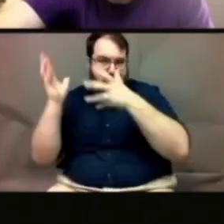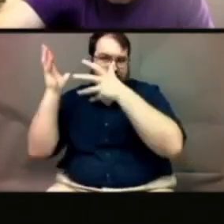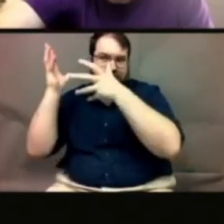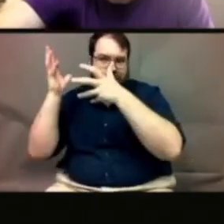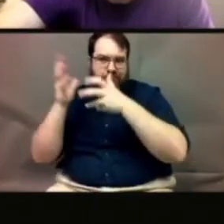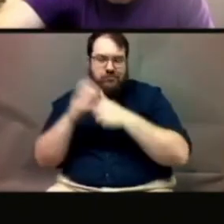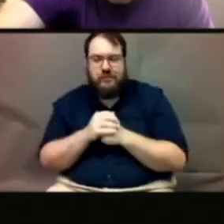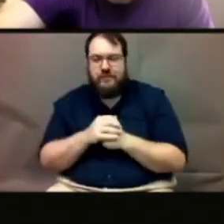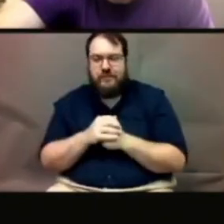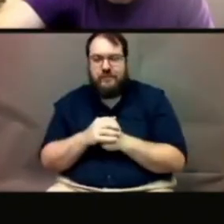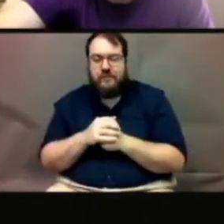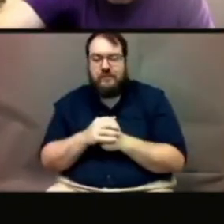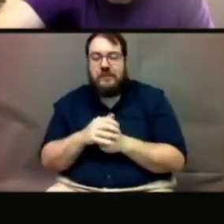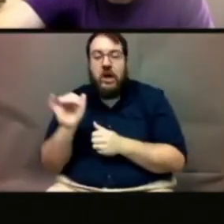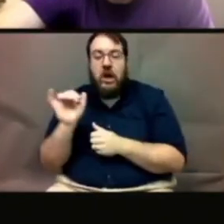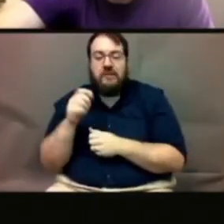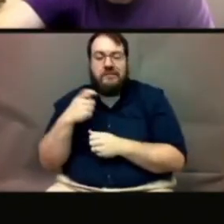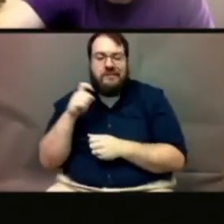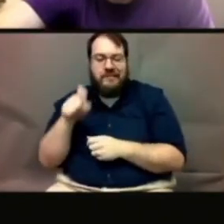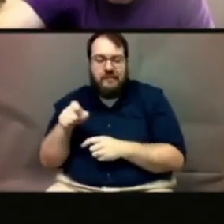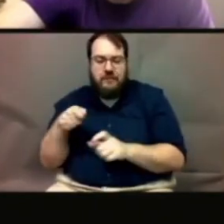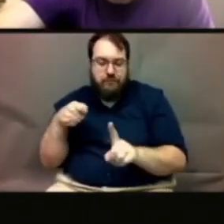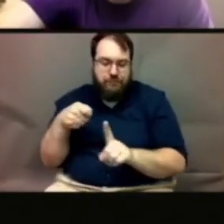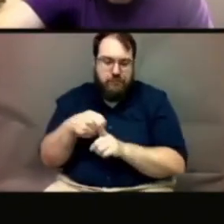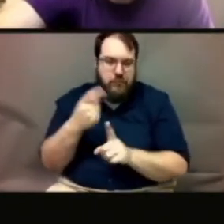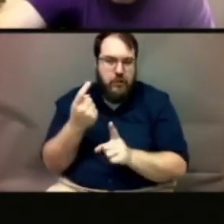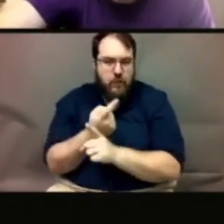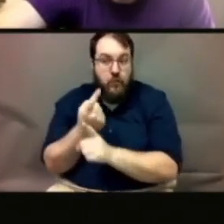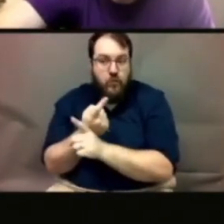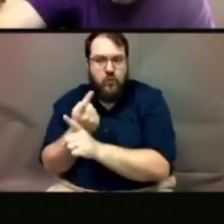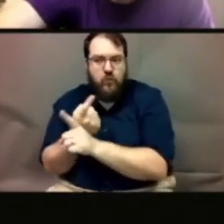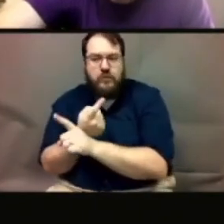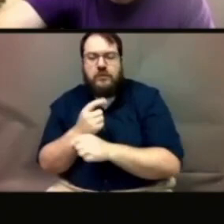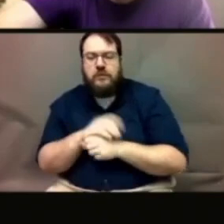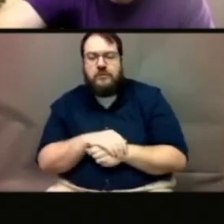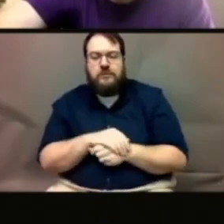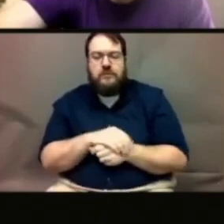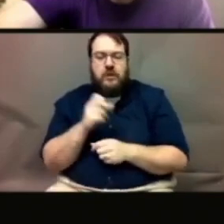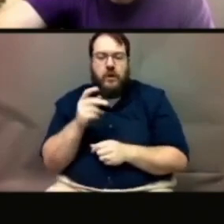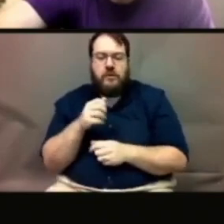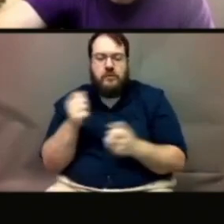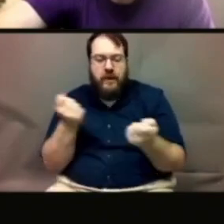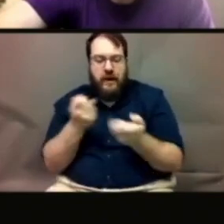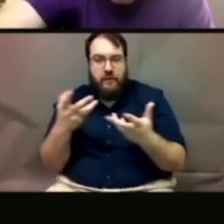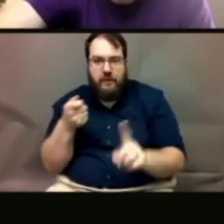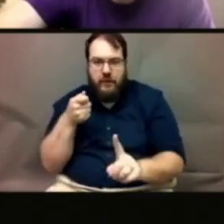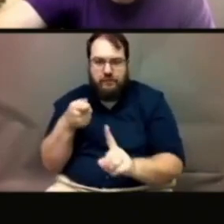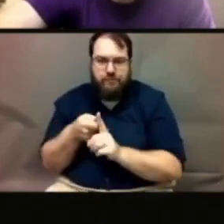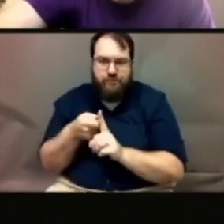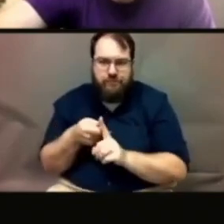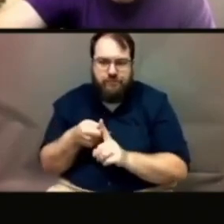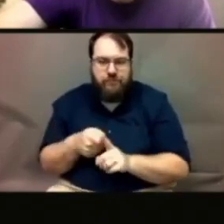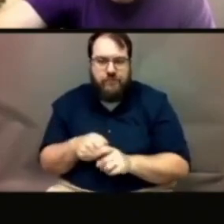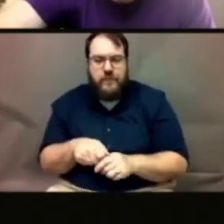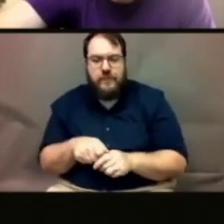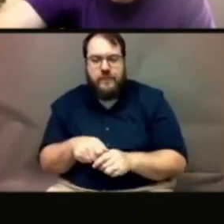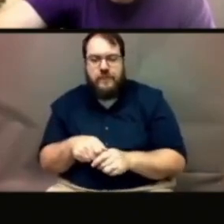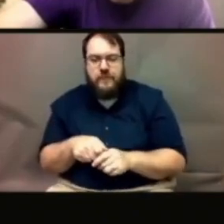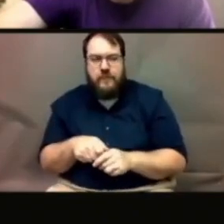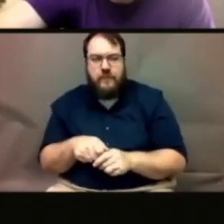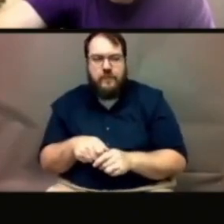Also, you have to make sure you get these plugged in right. All right, so there's all the headers plugged in.